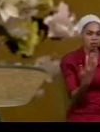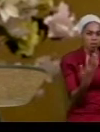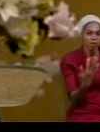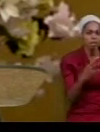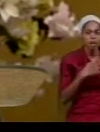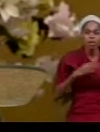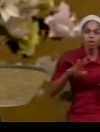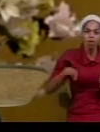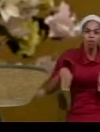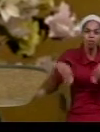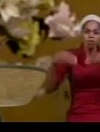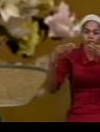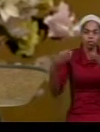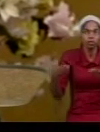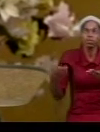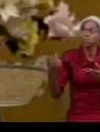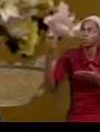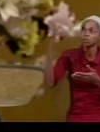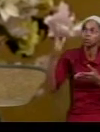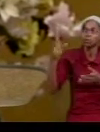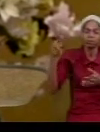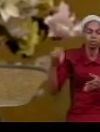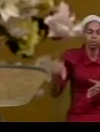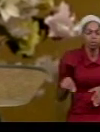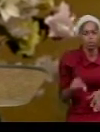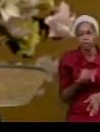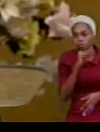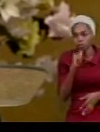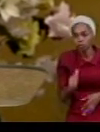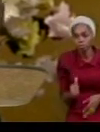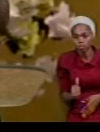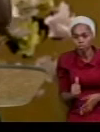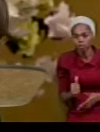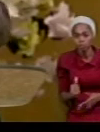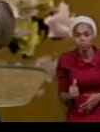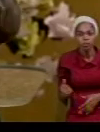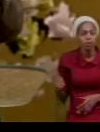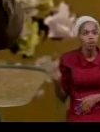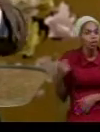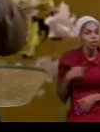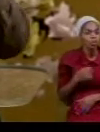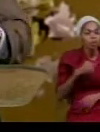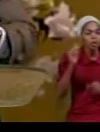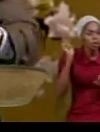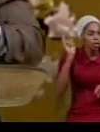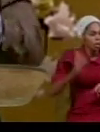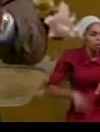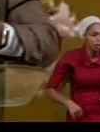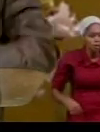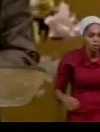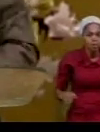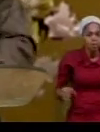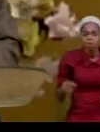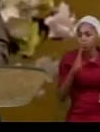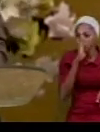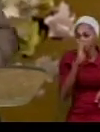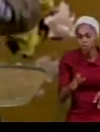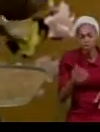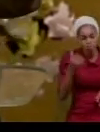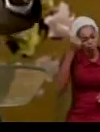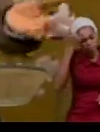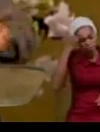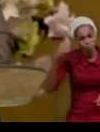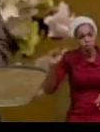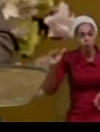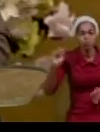offering thou wouldest not. We cannot have flagrant disobedience to the word of God. We